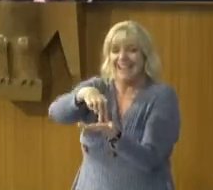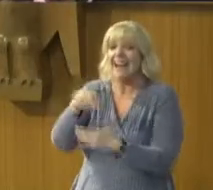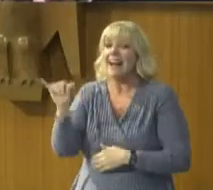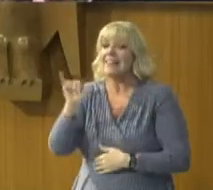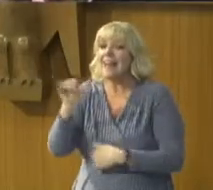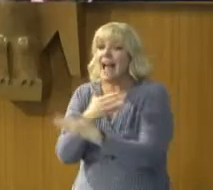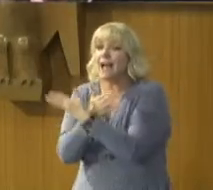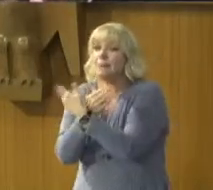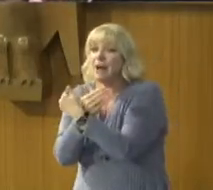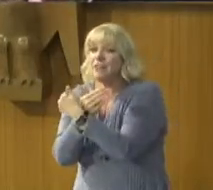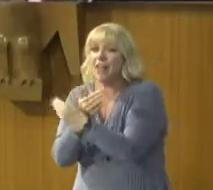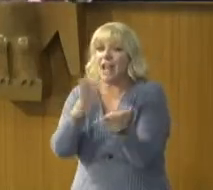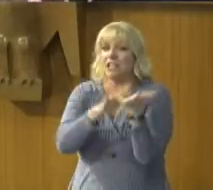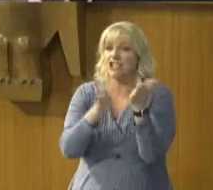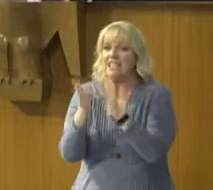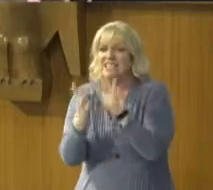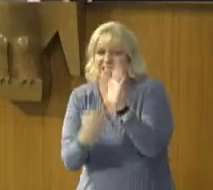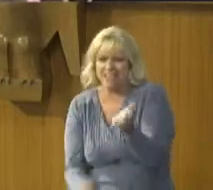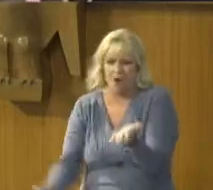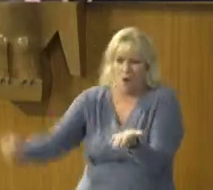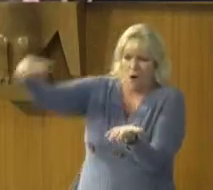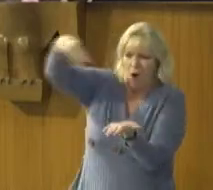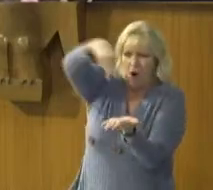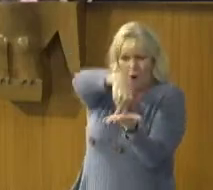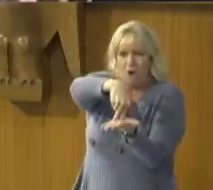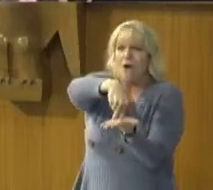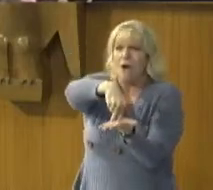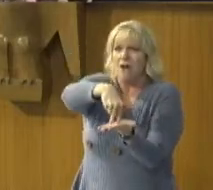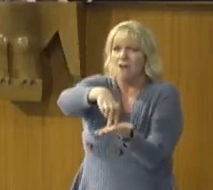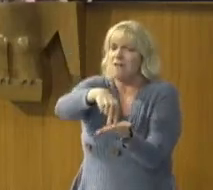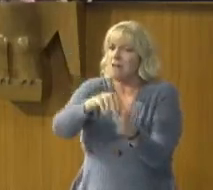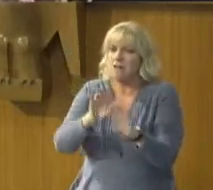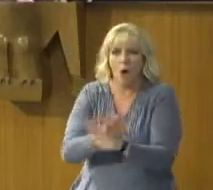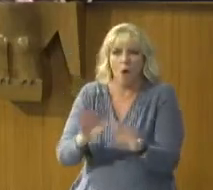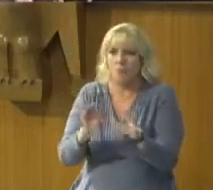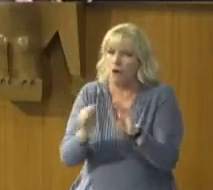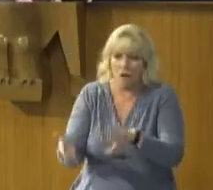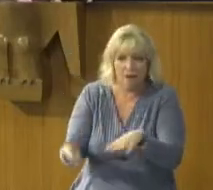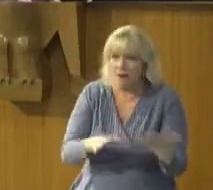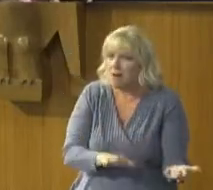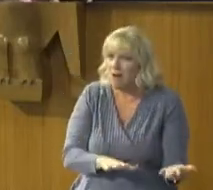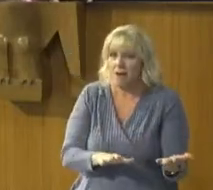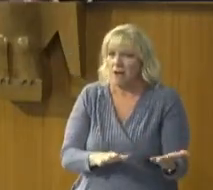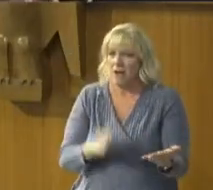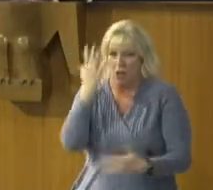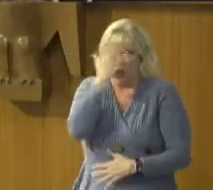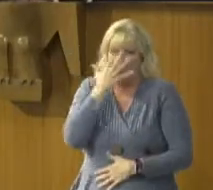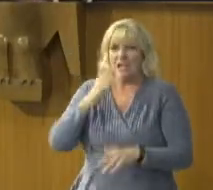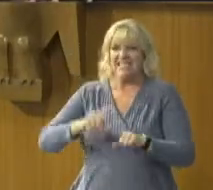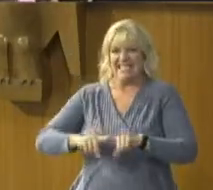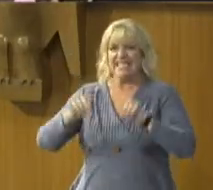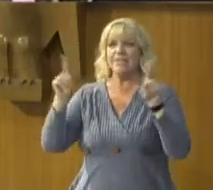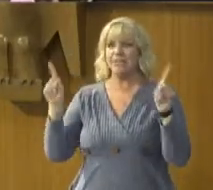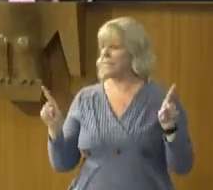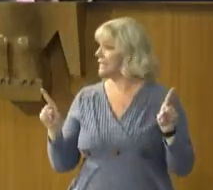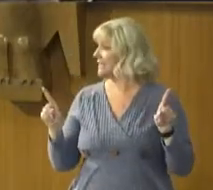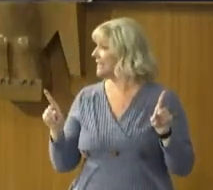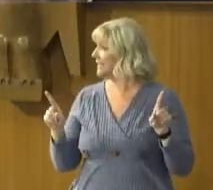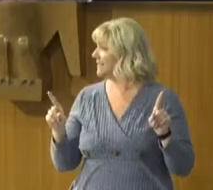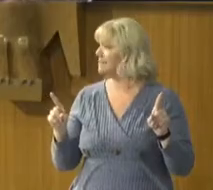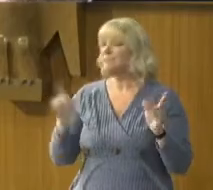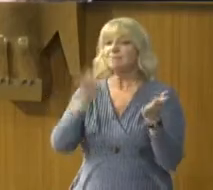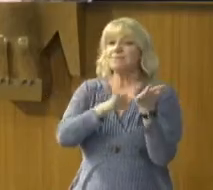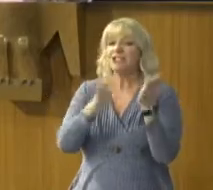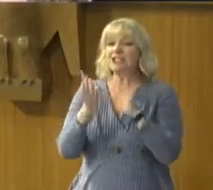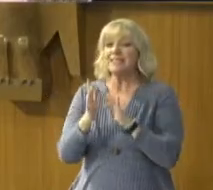butterfly, Jesus is transformed. And even though Jesus looks different from how Jesus came back,